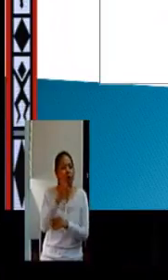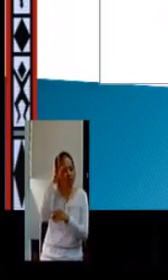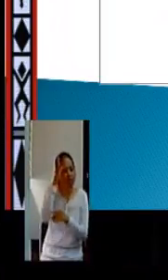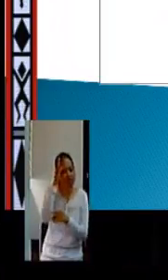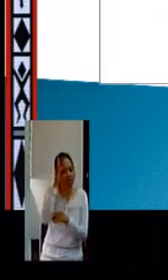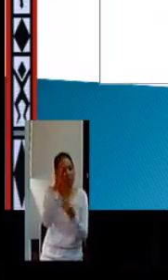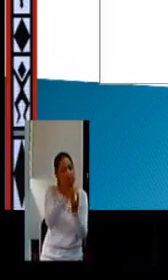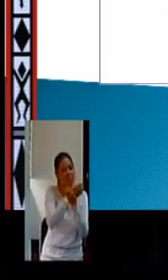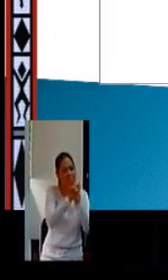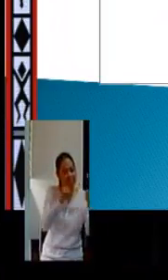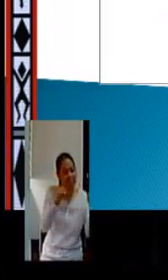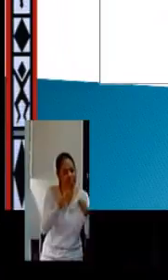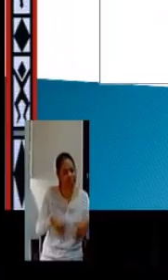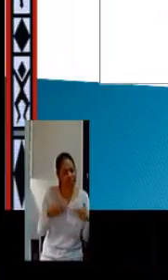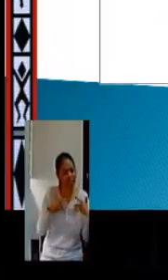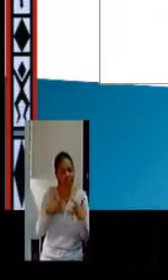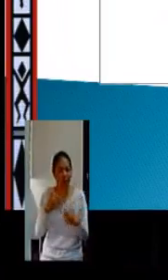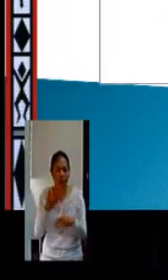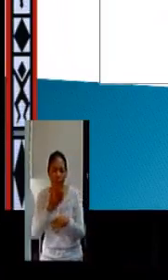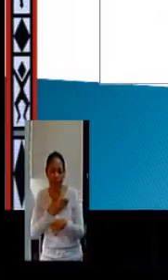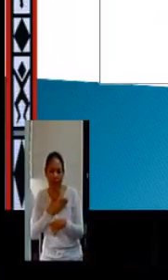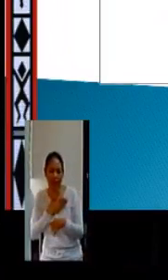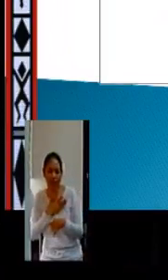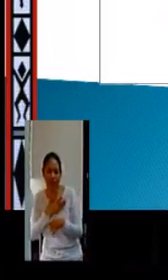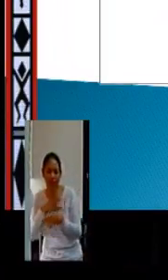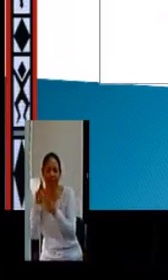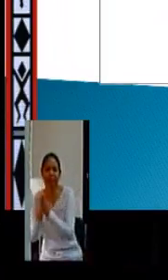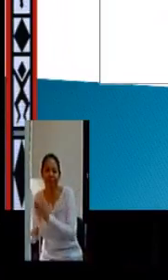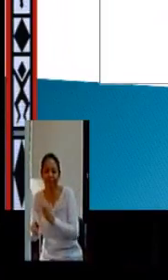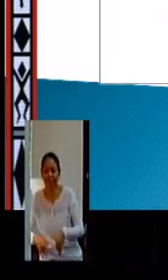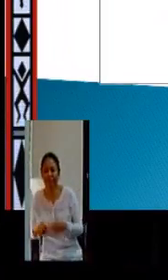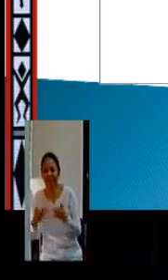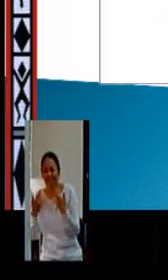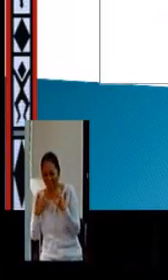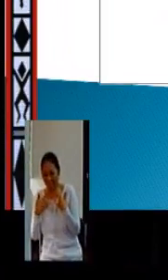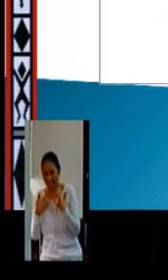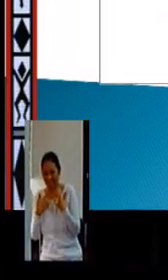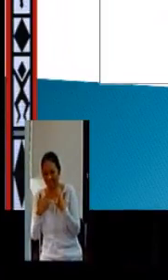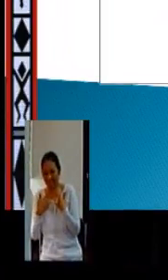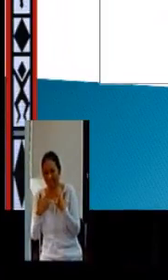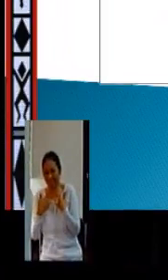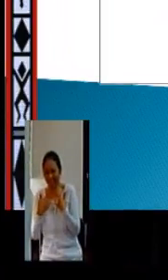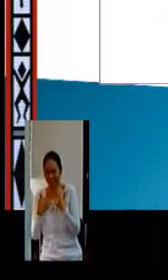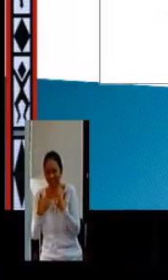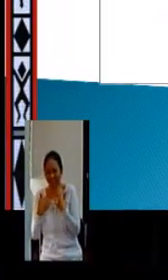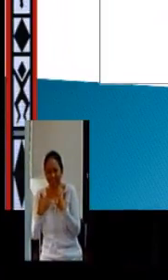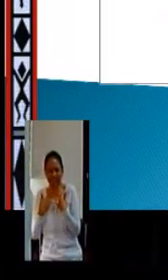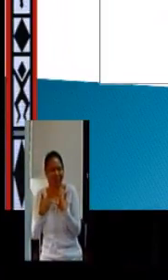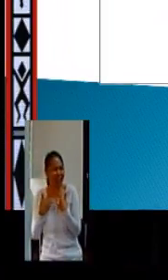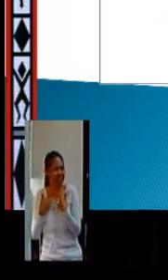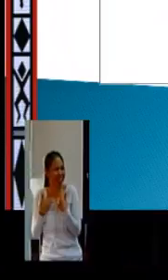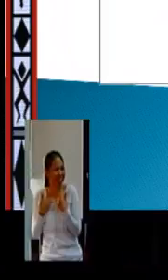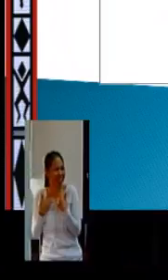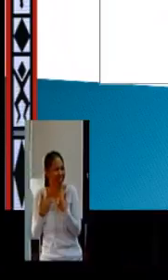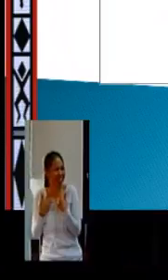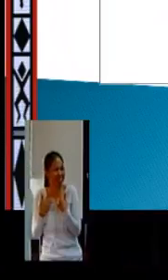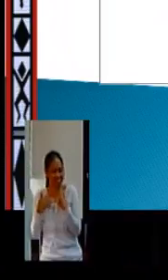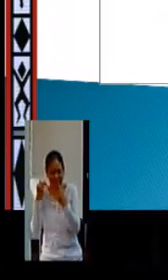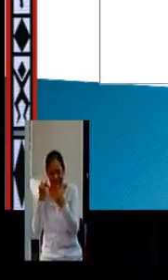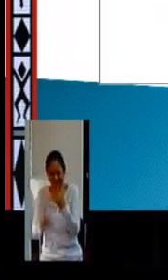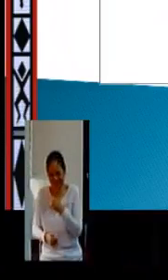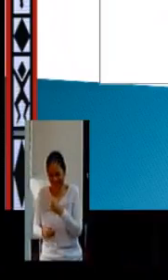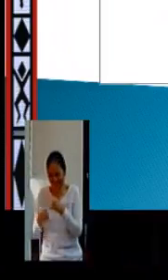saving lives. Mine is taking lives. Yung last po na portion, paki-delete lang po yon,